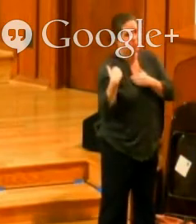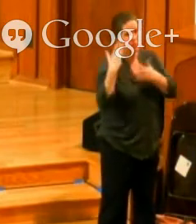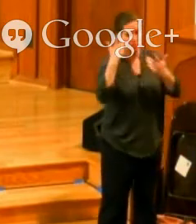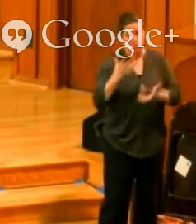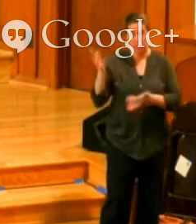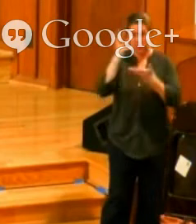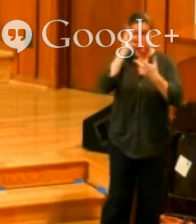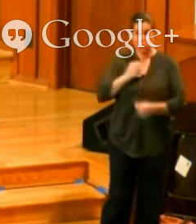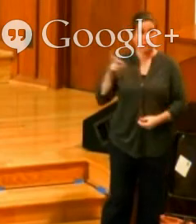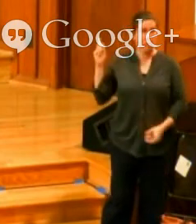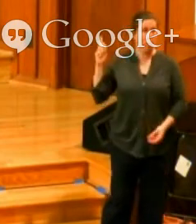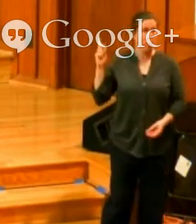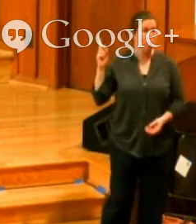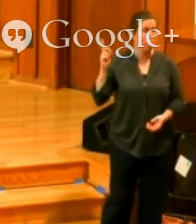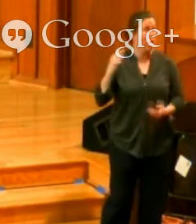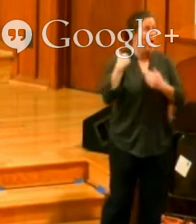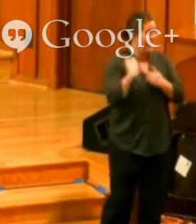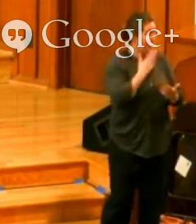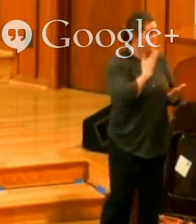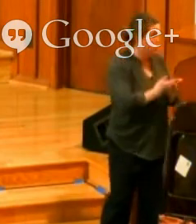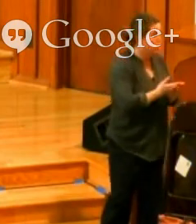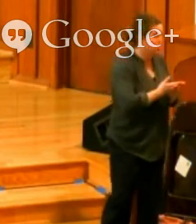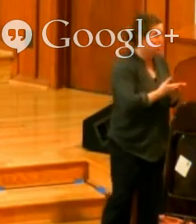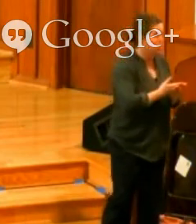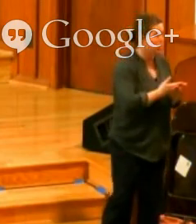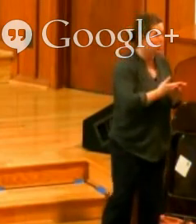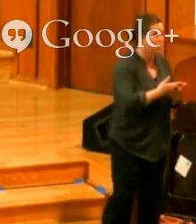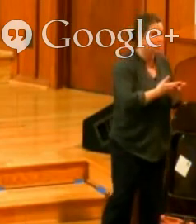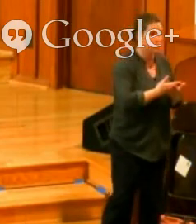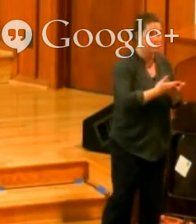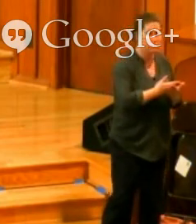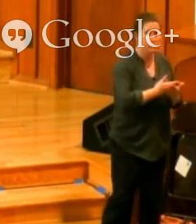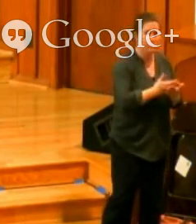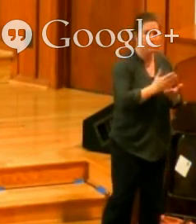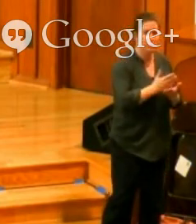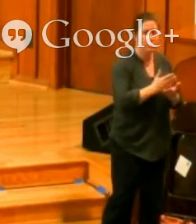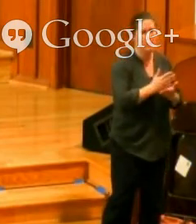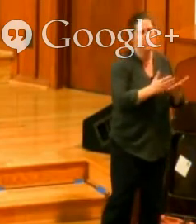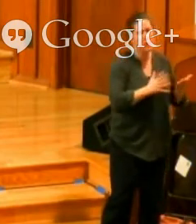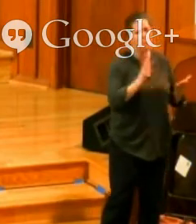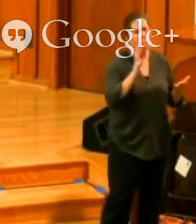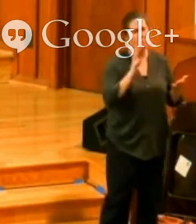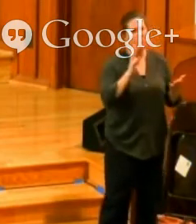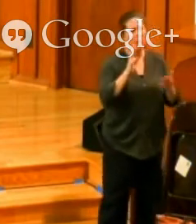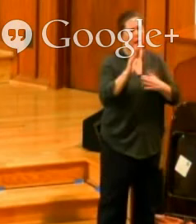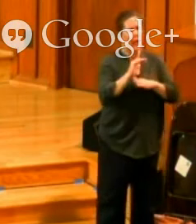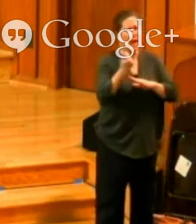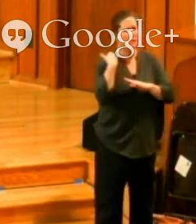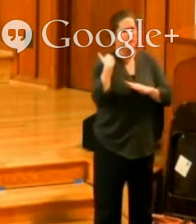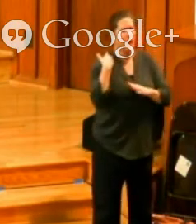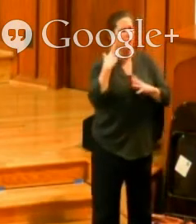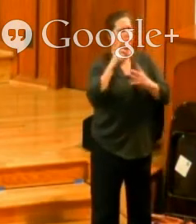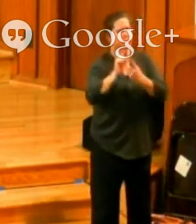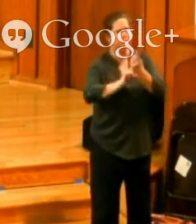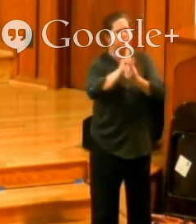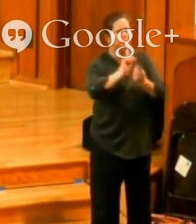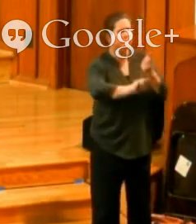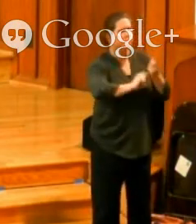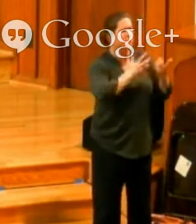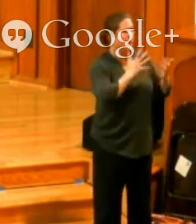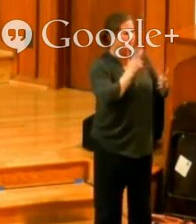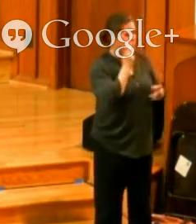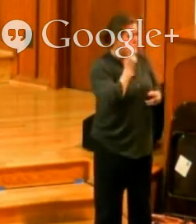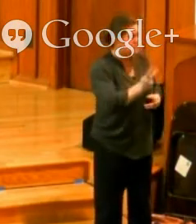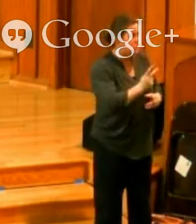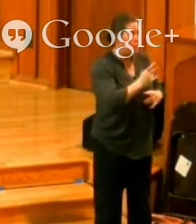friends. Accountability is good, isn't it? Some people that I've talked to you about last night with, I've seen people overcome